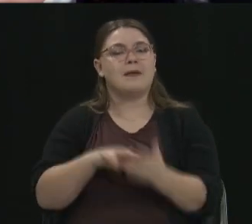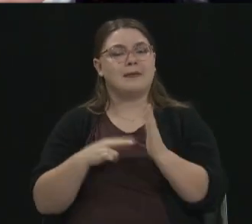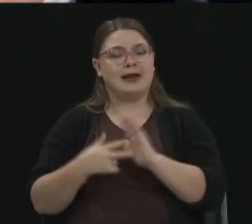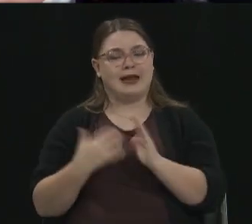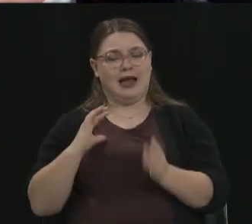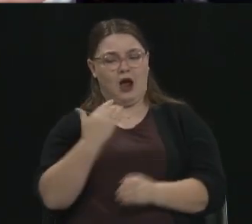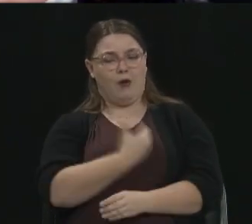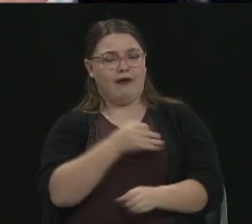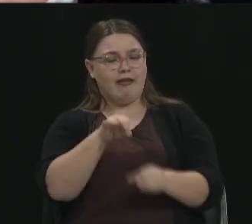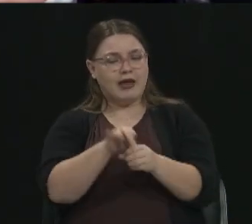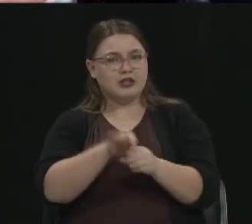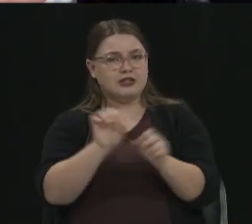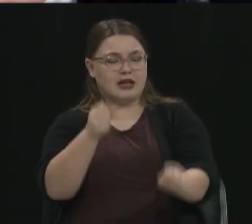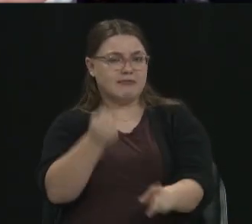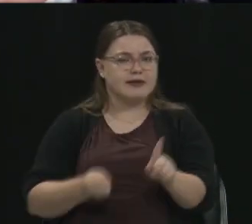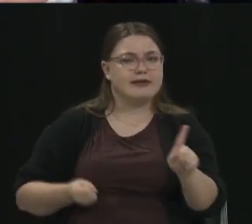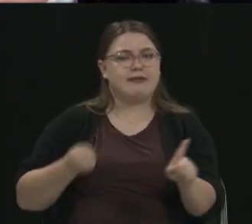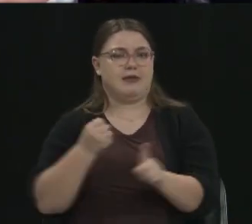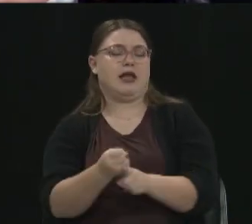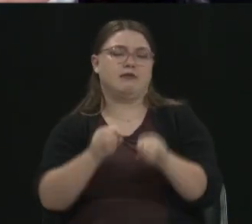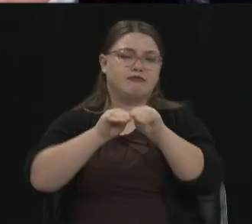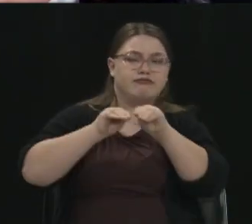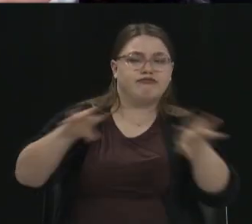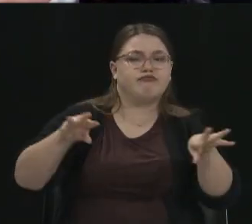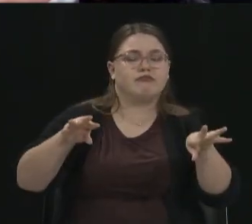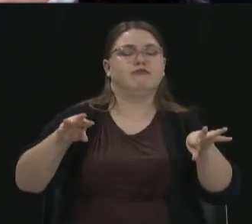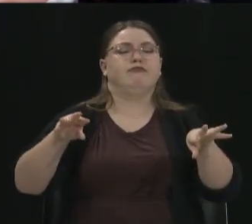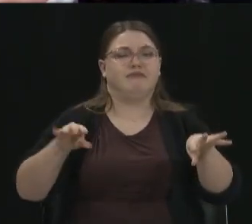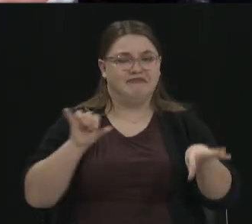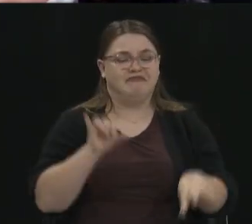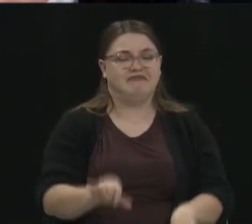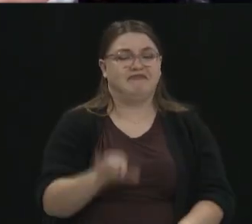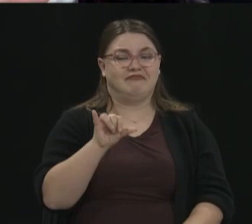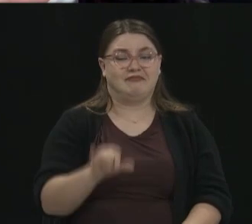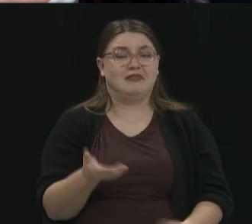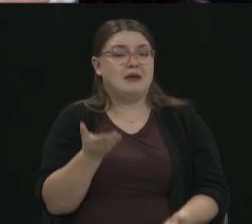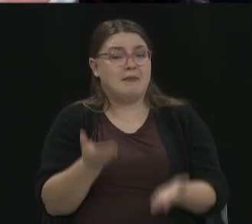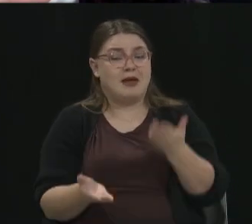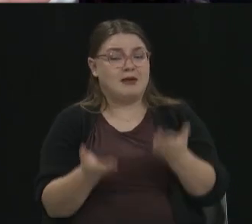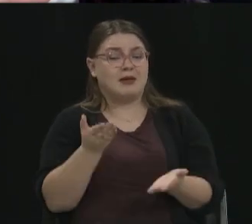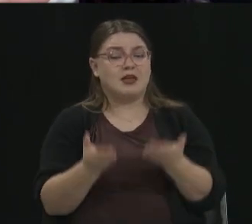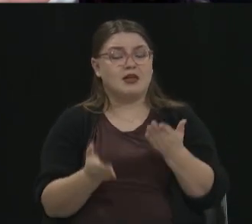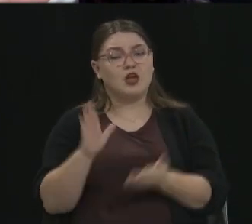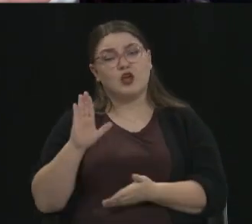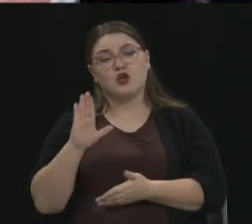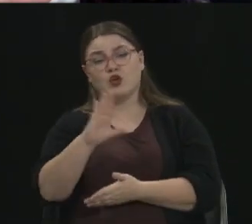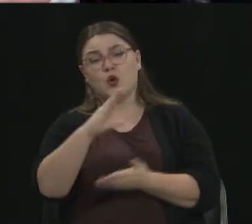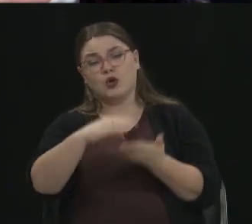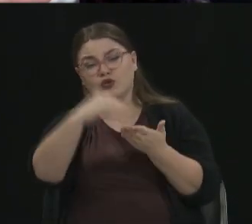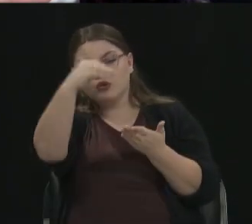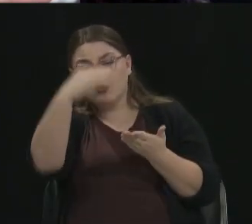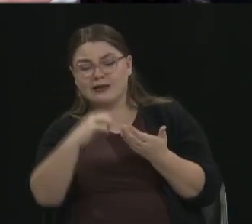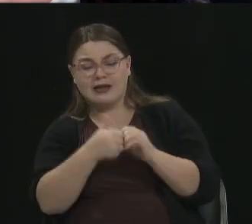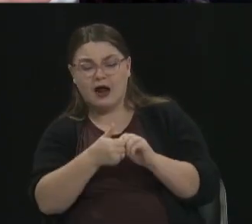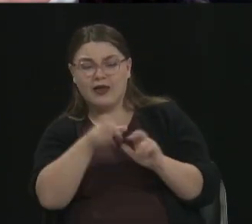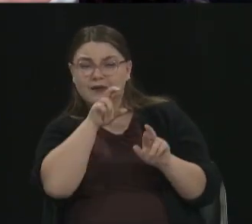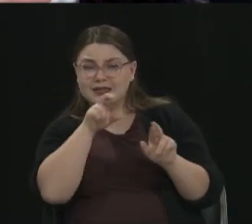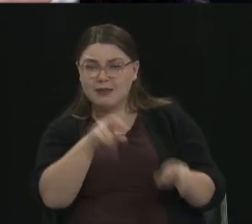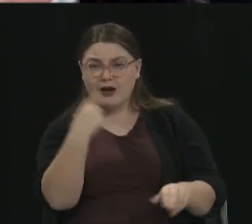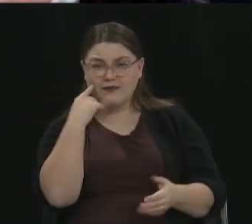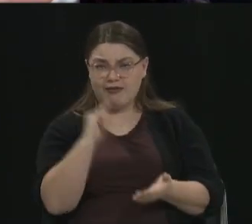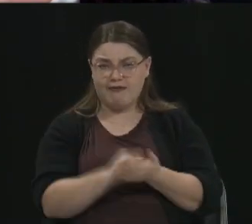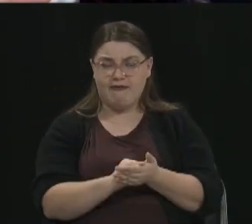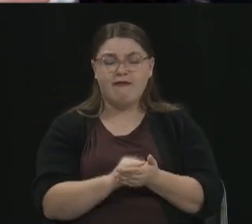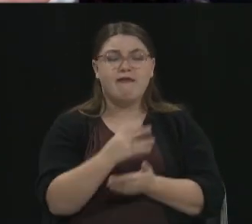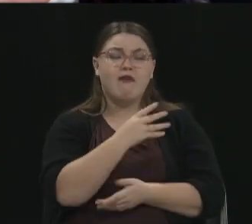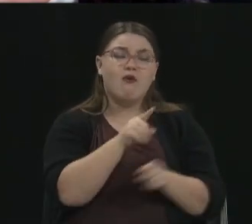elections. How do your students respond to this? And maybe what should we as citizens be thinking